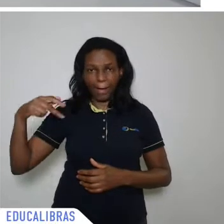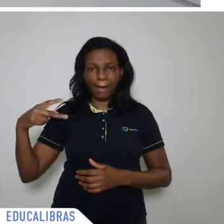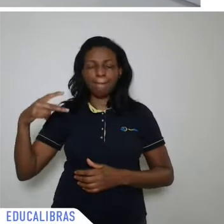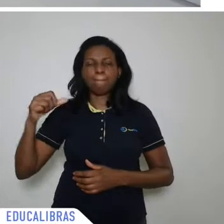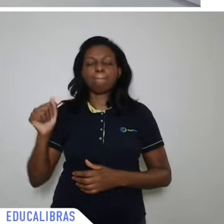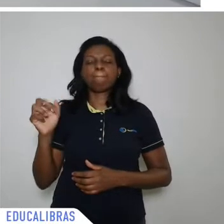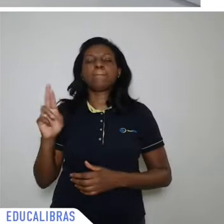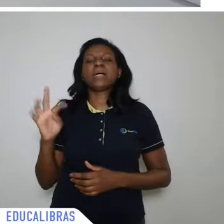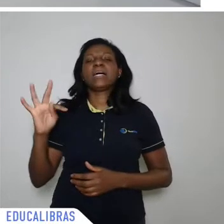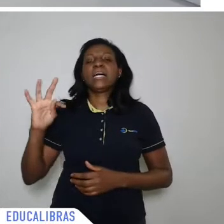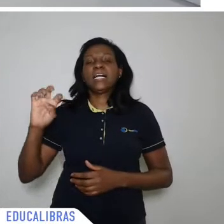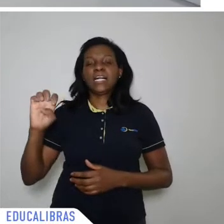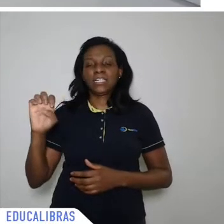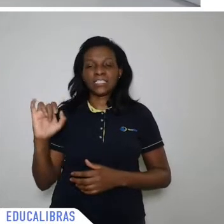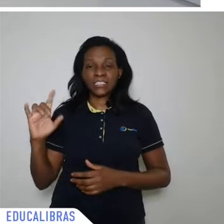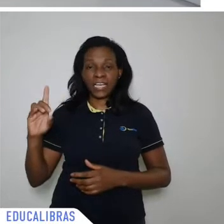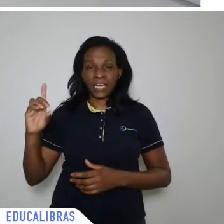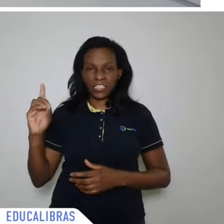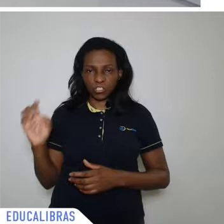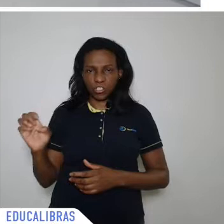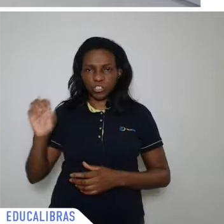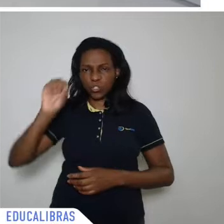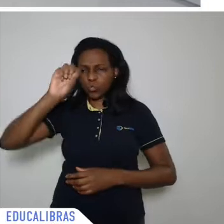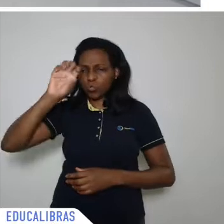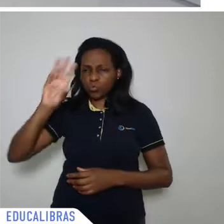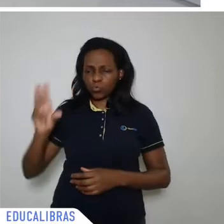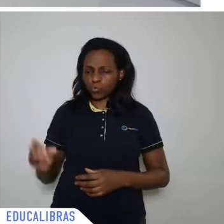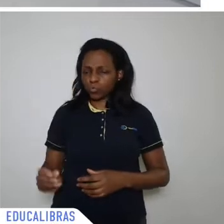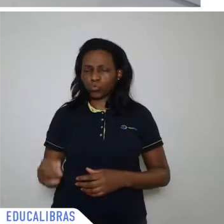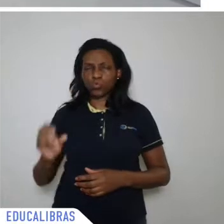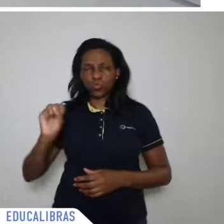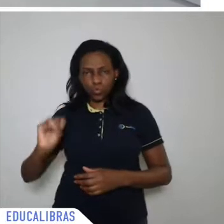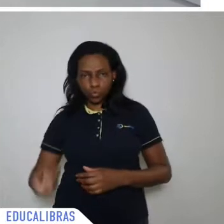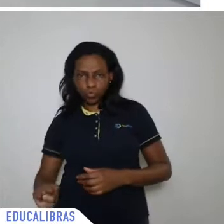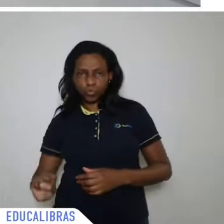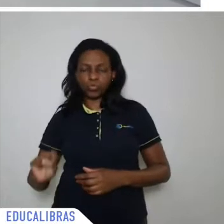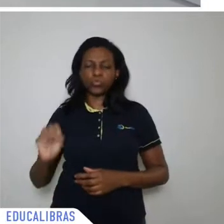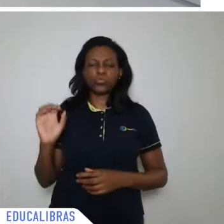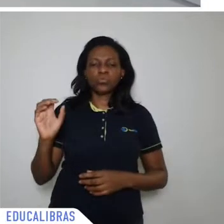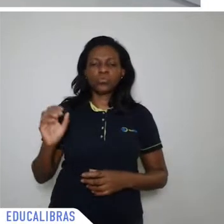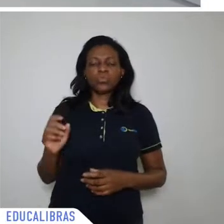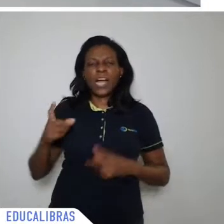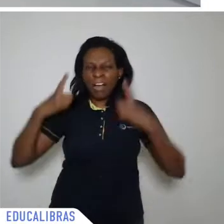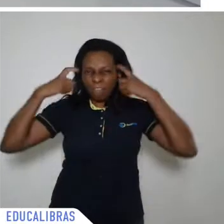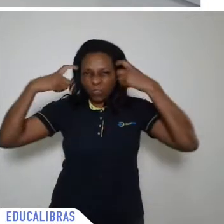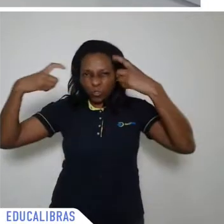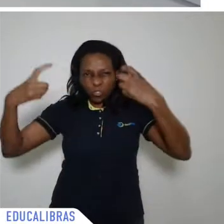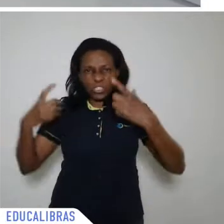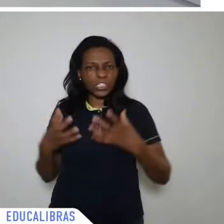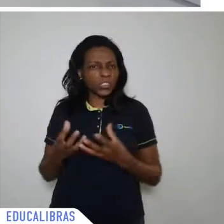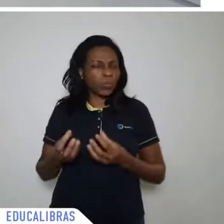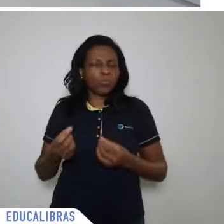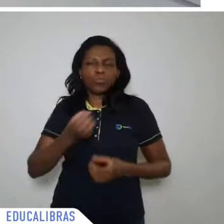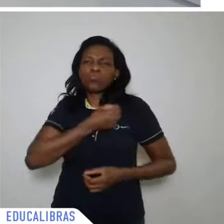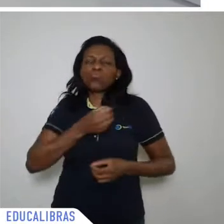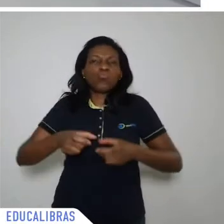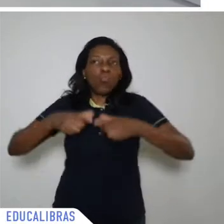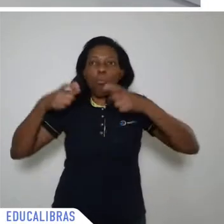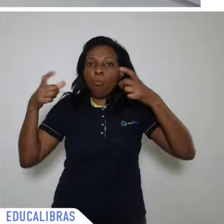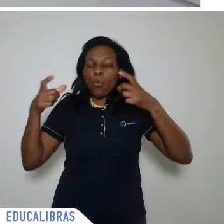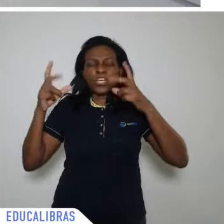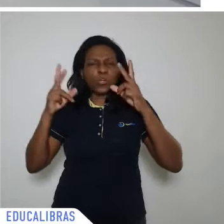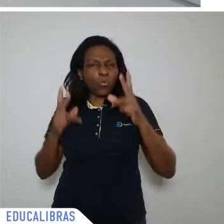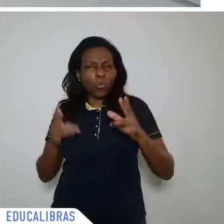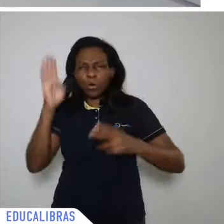Not even in the African apartheid, we have been able to see such violence as the one, and in the same proportion